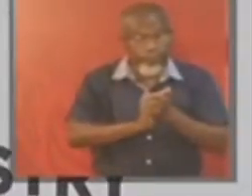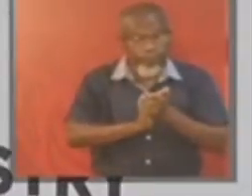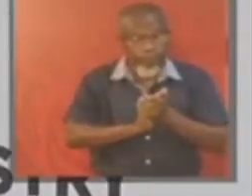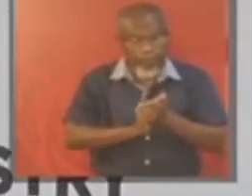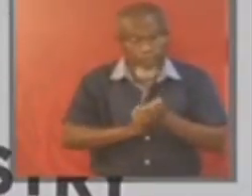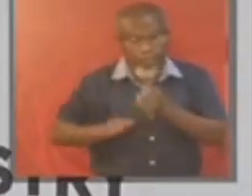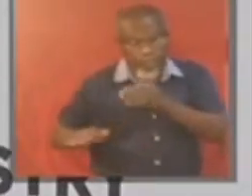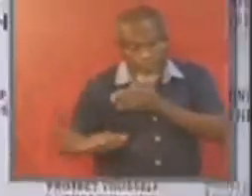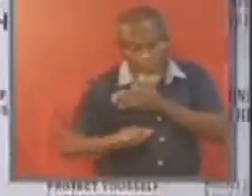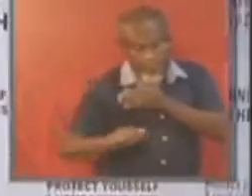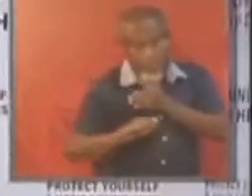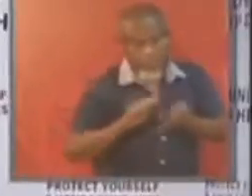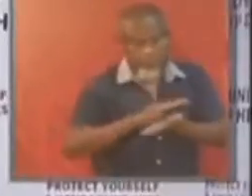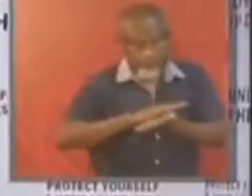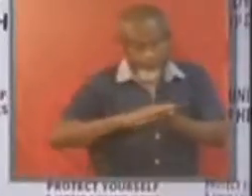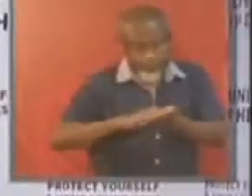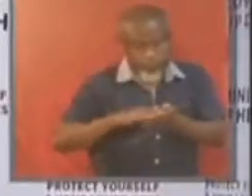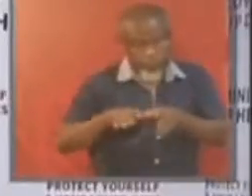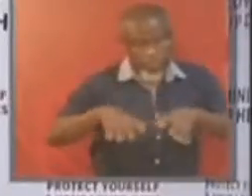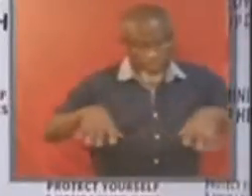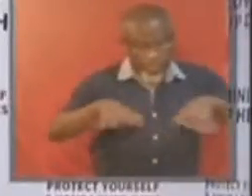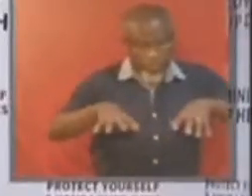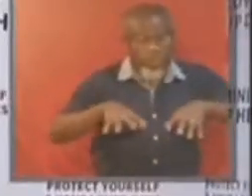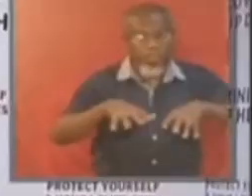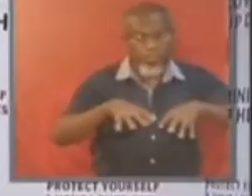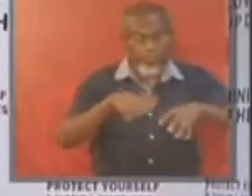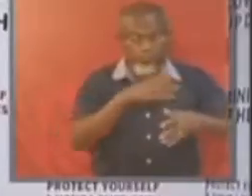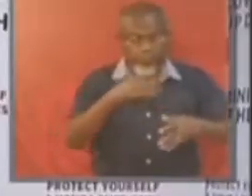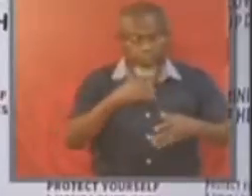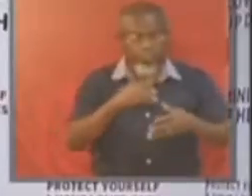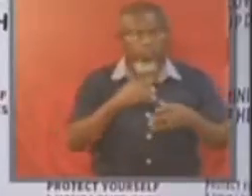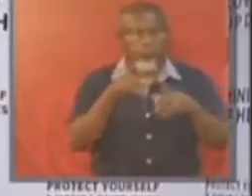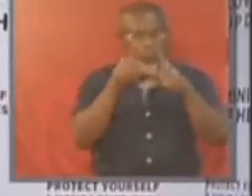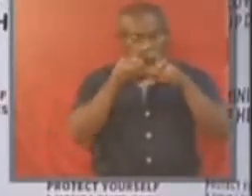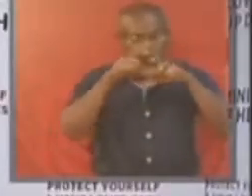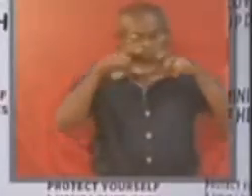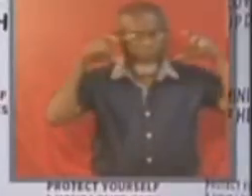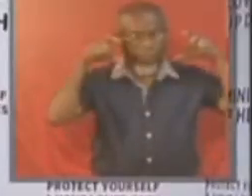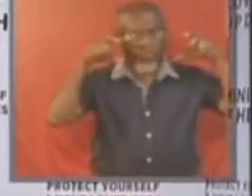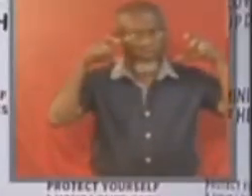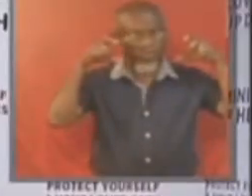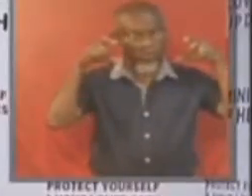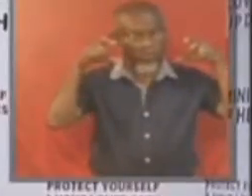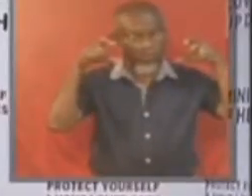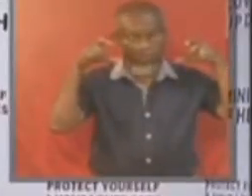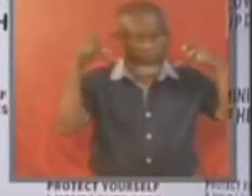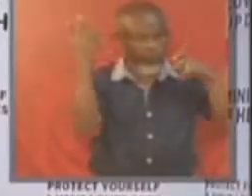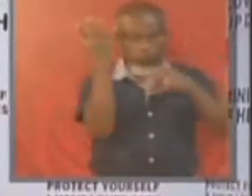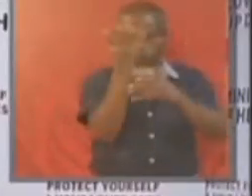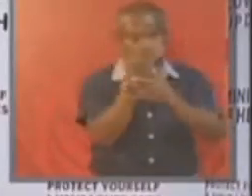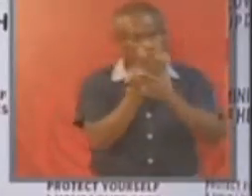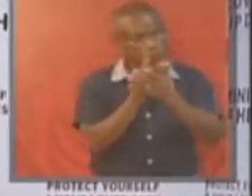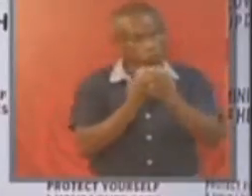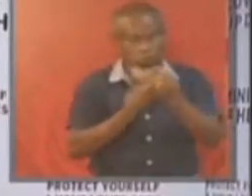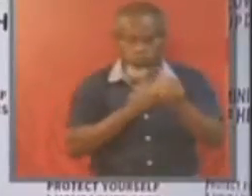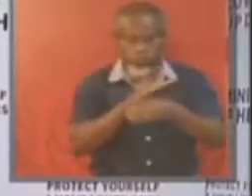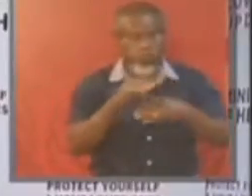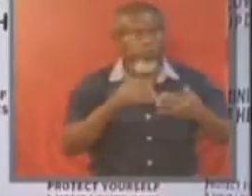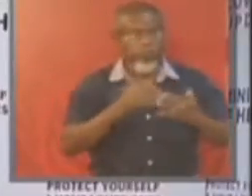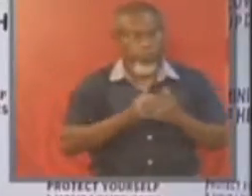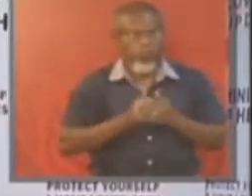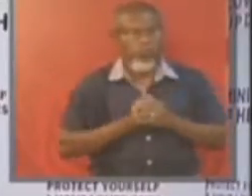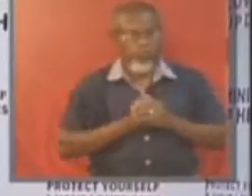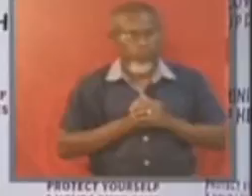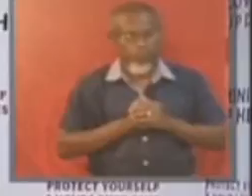mouth. Thank you. Thank you very much, Dr. St. Bernard, for those tips that are very easy to follow. I think I'll take some of